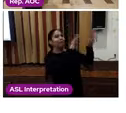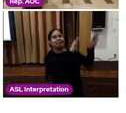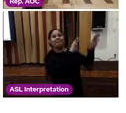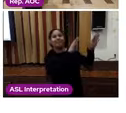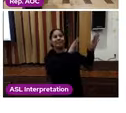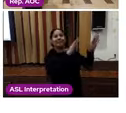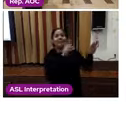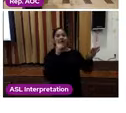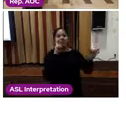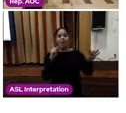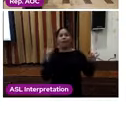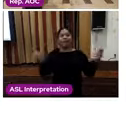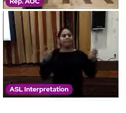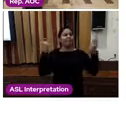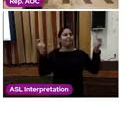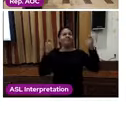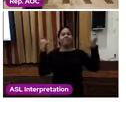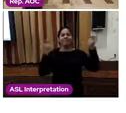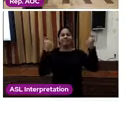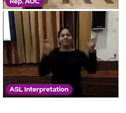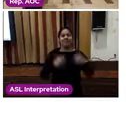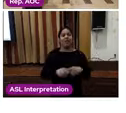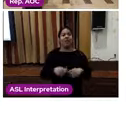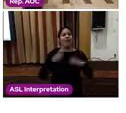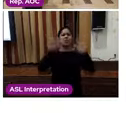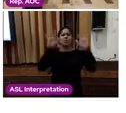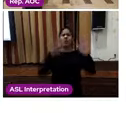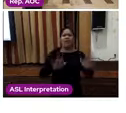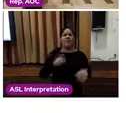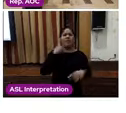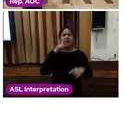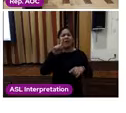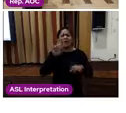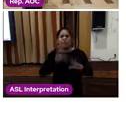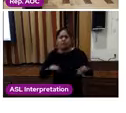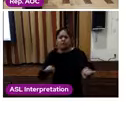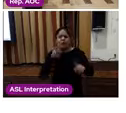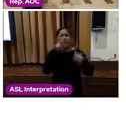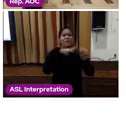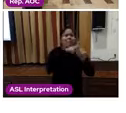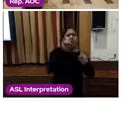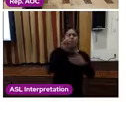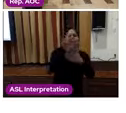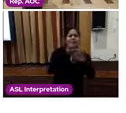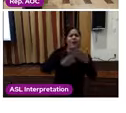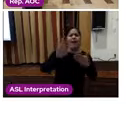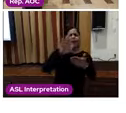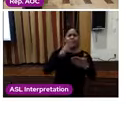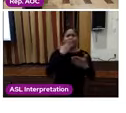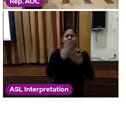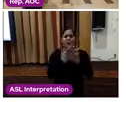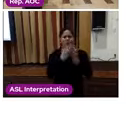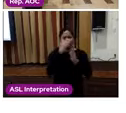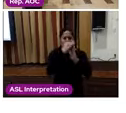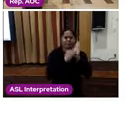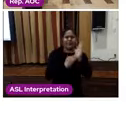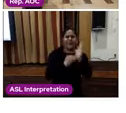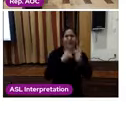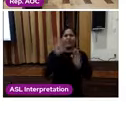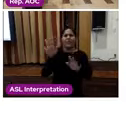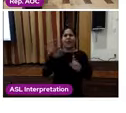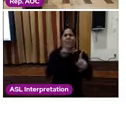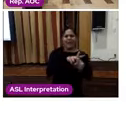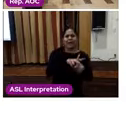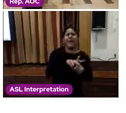and it's really wonderful. If you're applying to college, it's a great thing to also have in your college application as